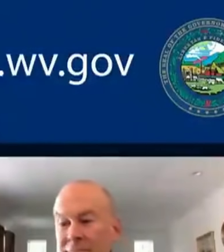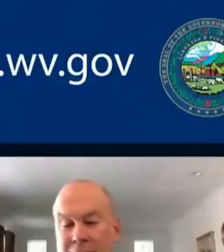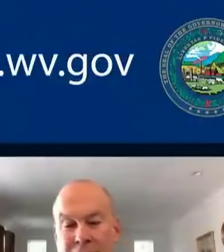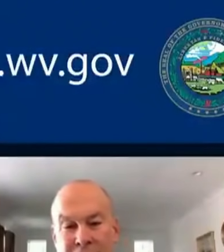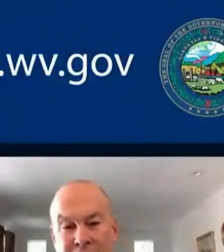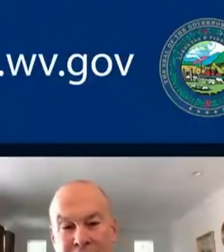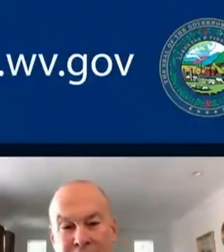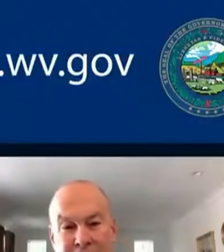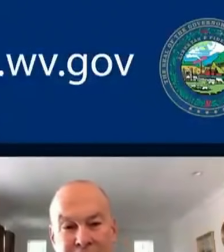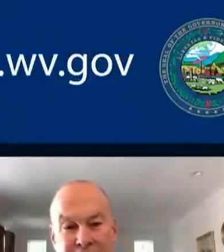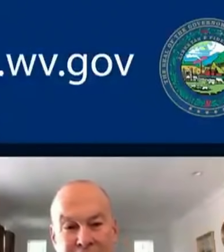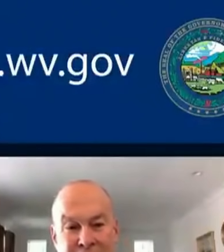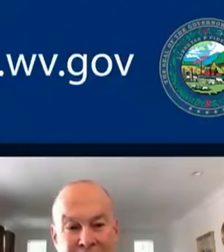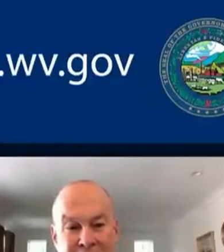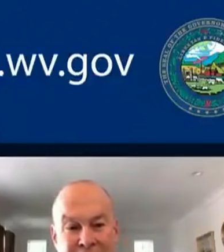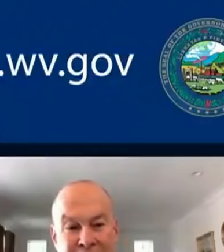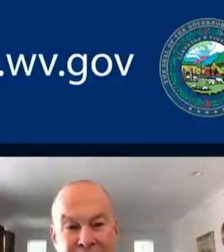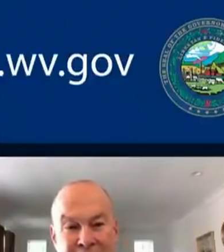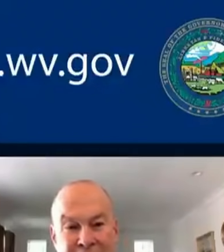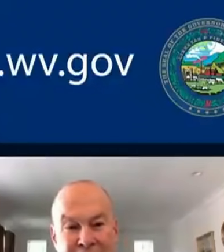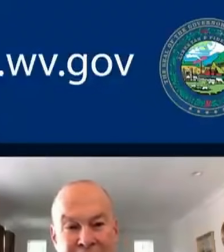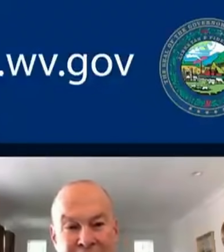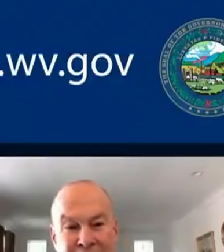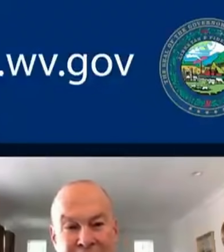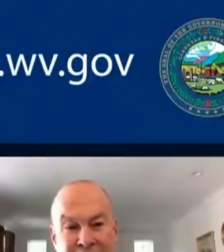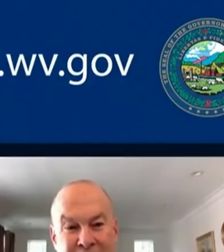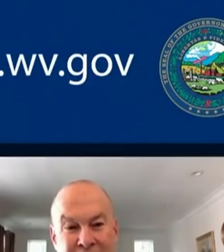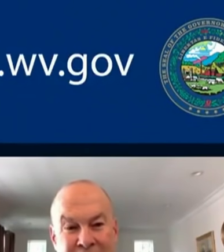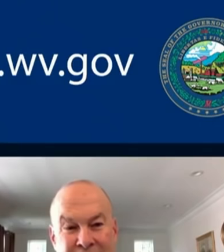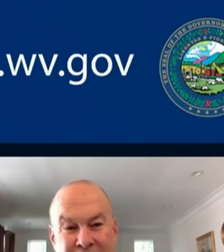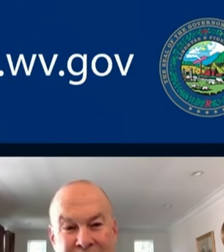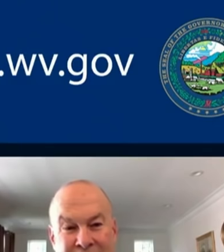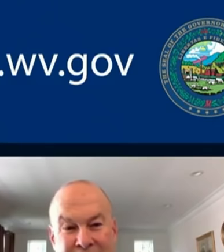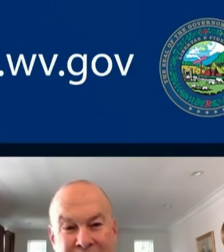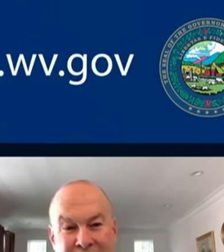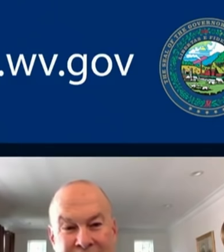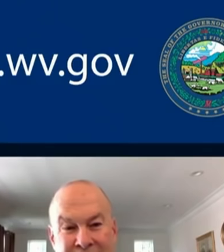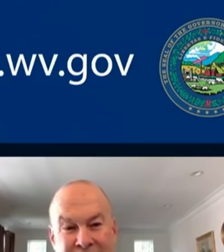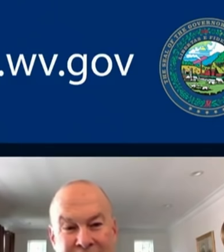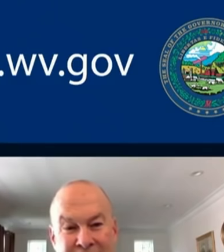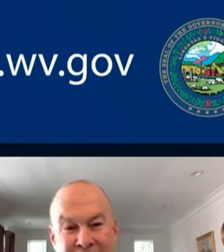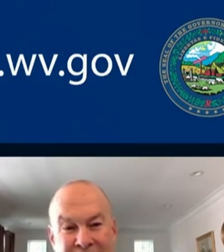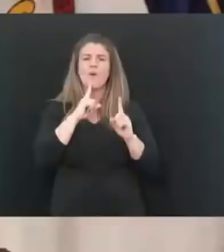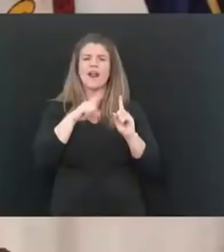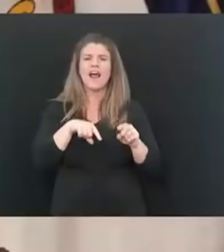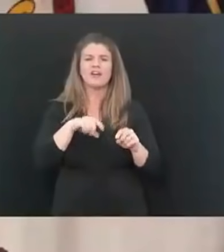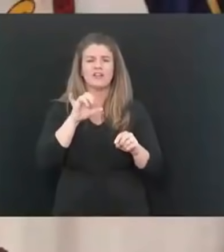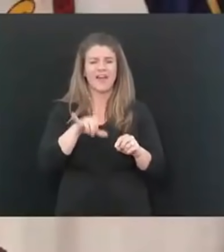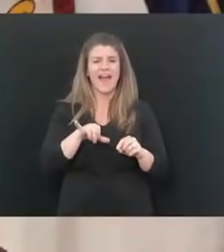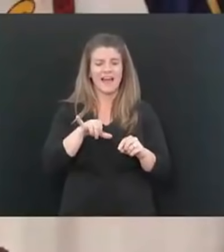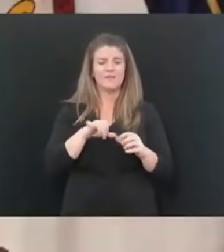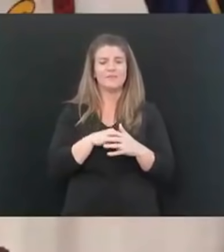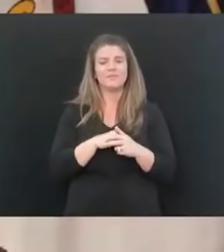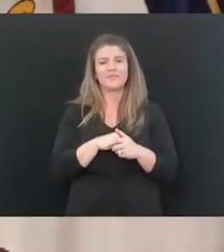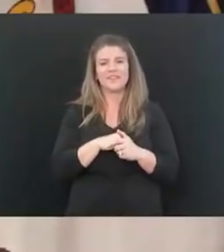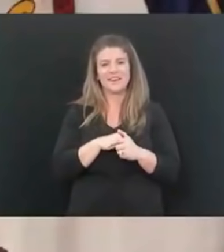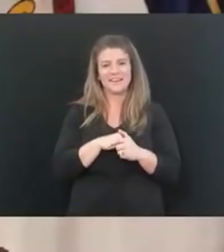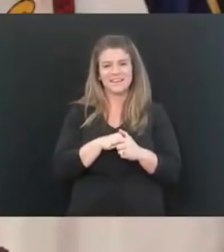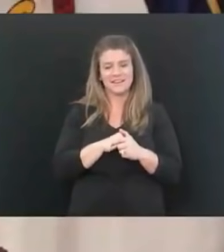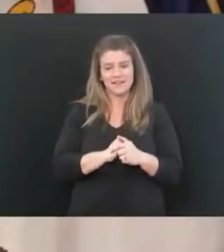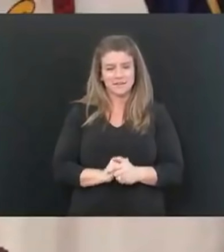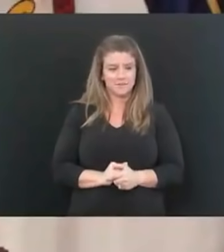point? Okay, Amanda, I think I can, I can answer it, but, this is